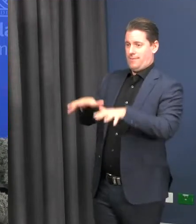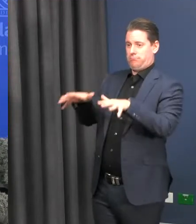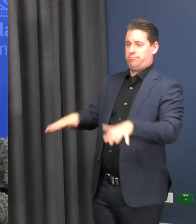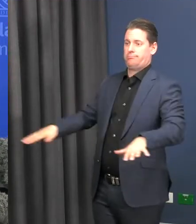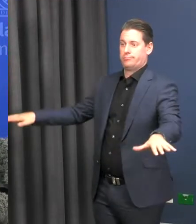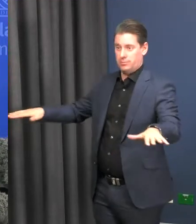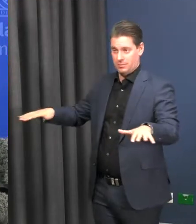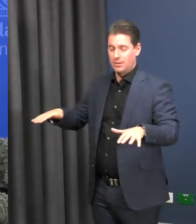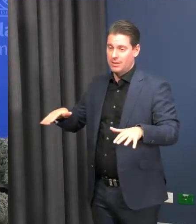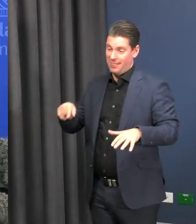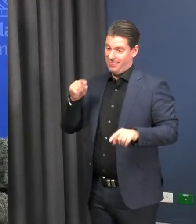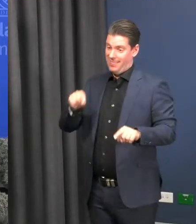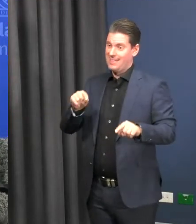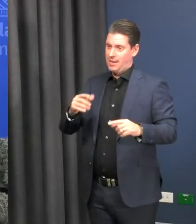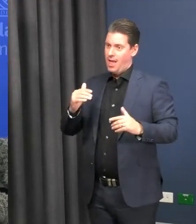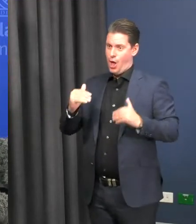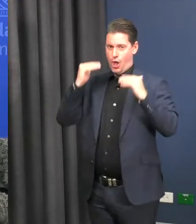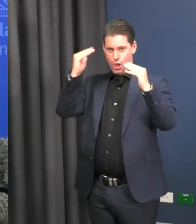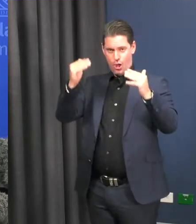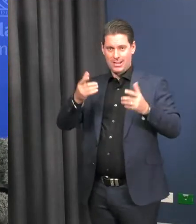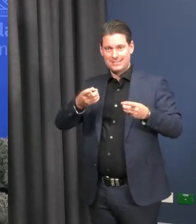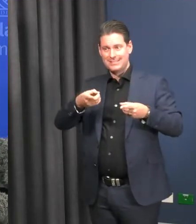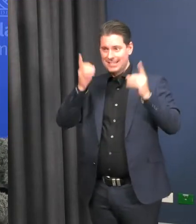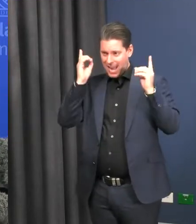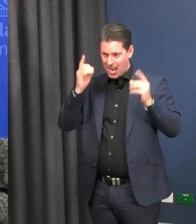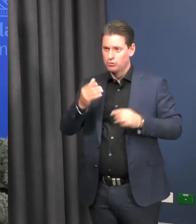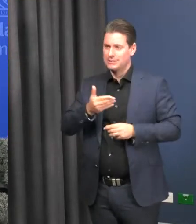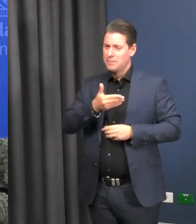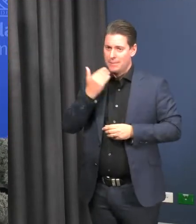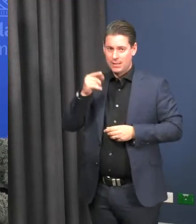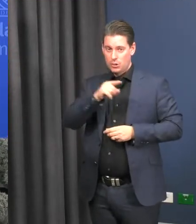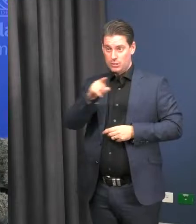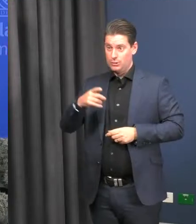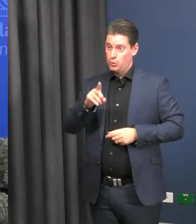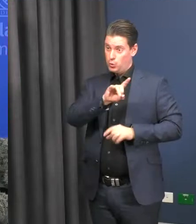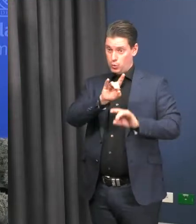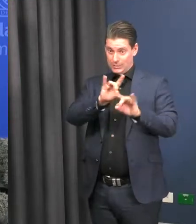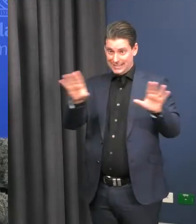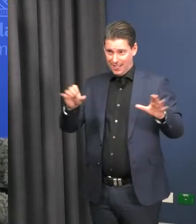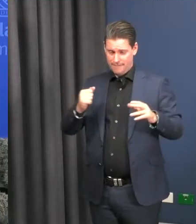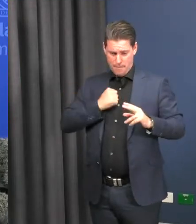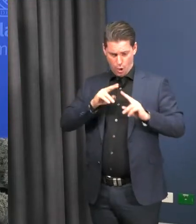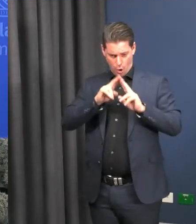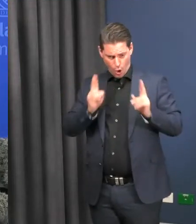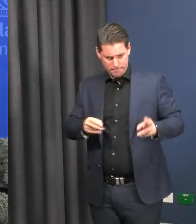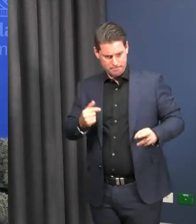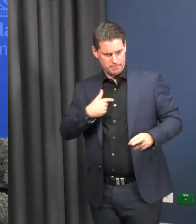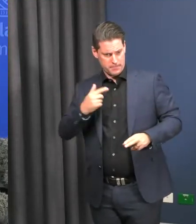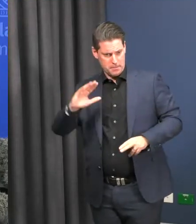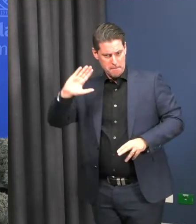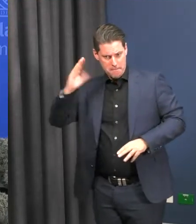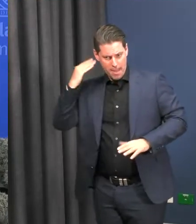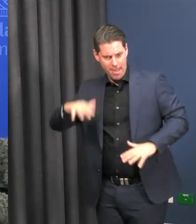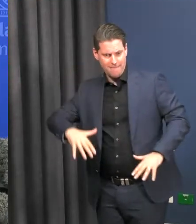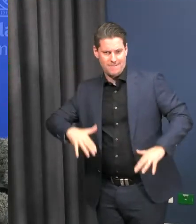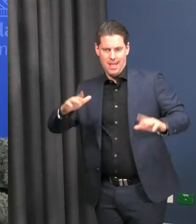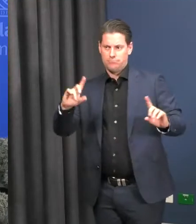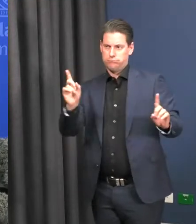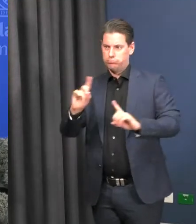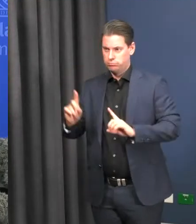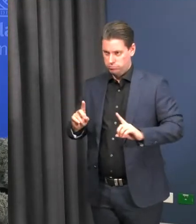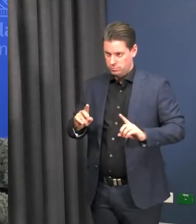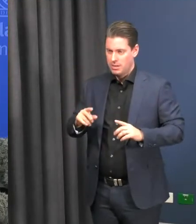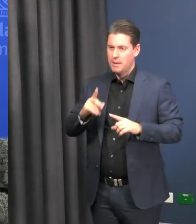urge residents to also be aware of your flood risk for your premises. As we've heard, the councils have that